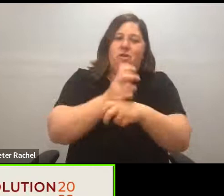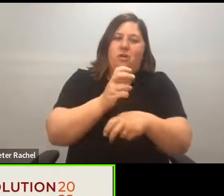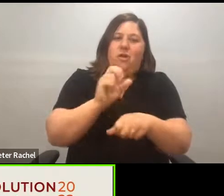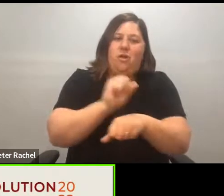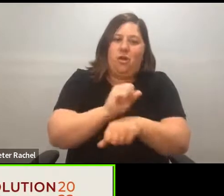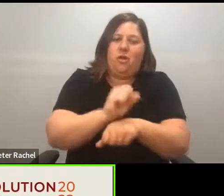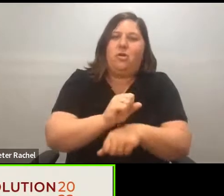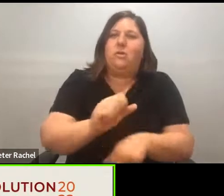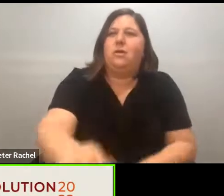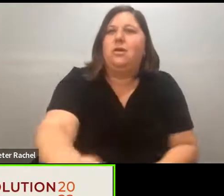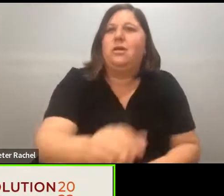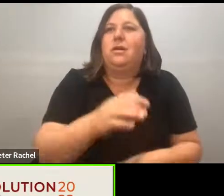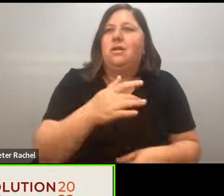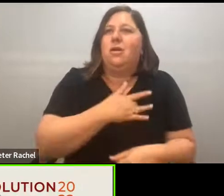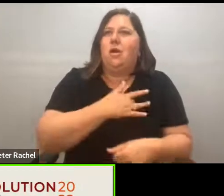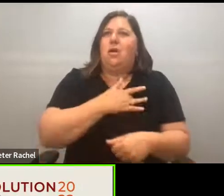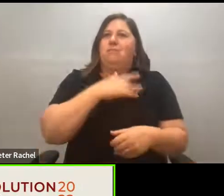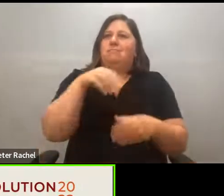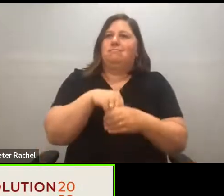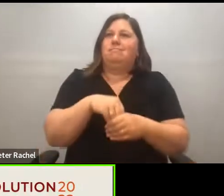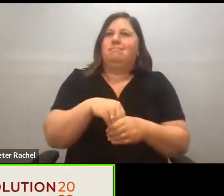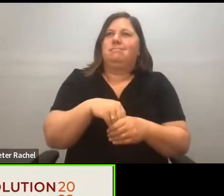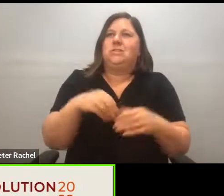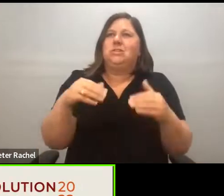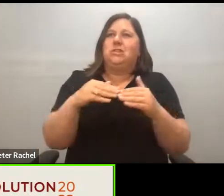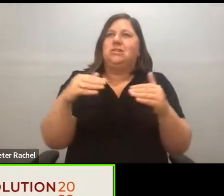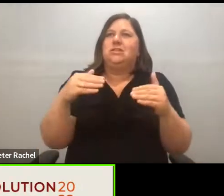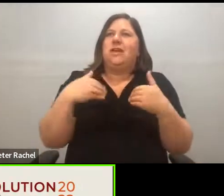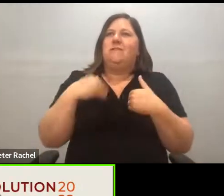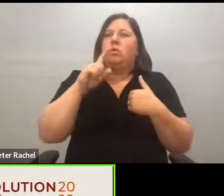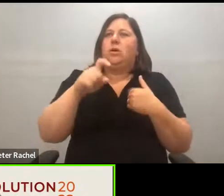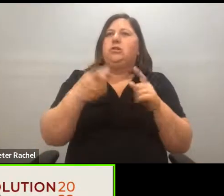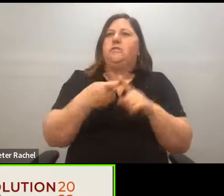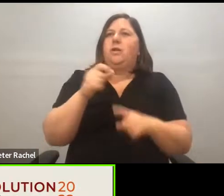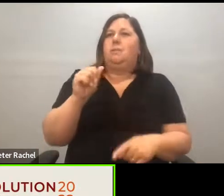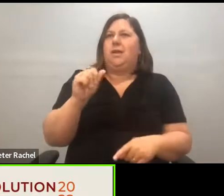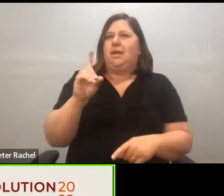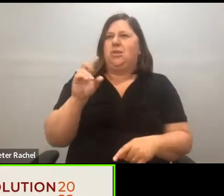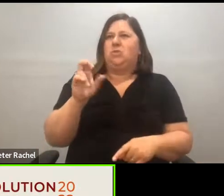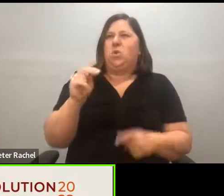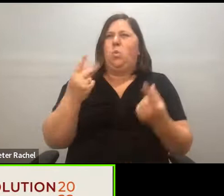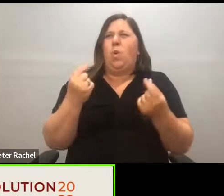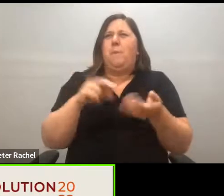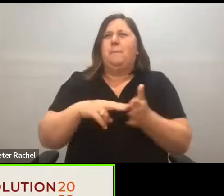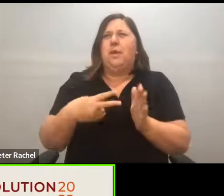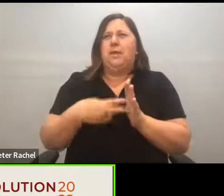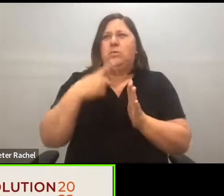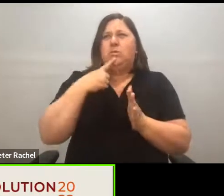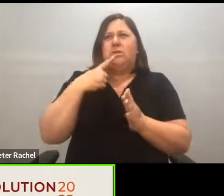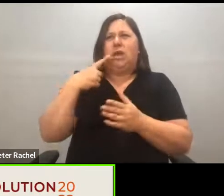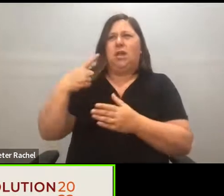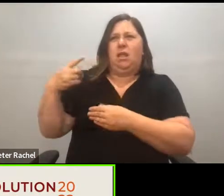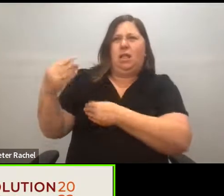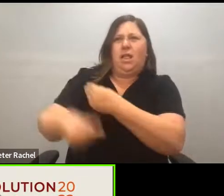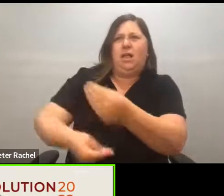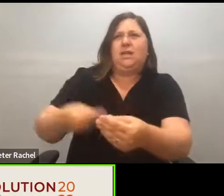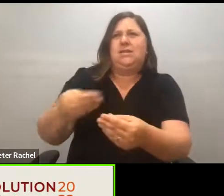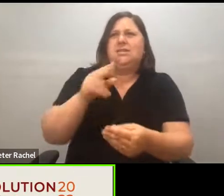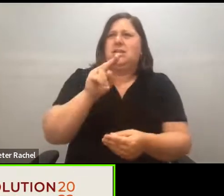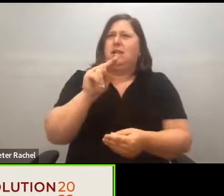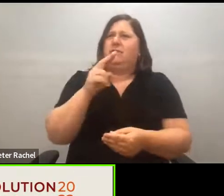certainly. And then we have a question from Adrian that says, what did you mean when you said the legacy of nuclear